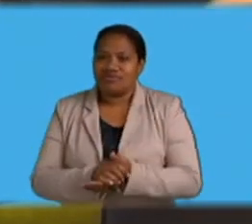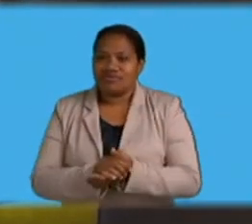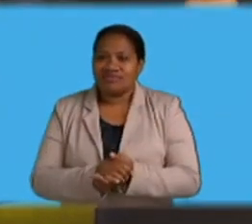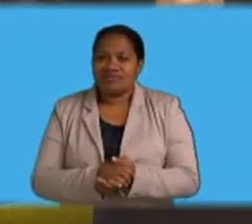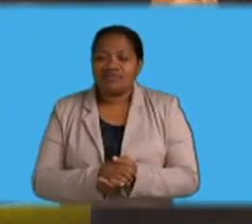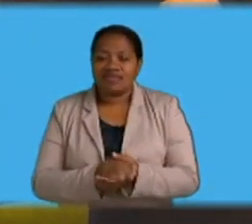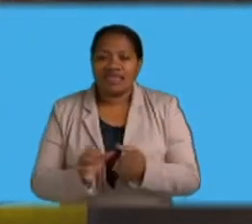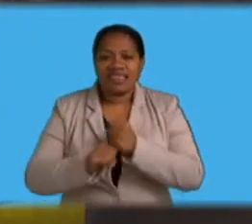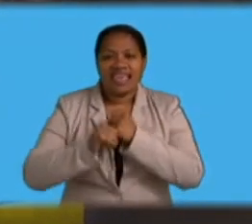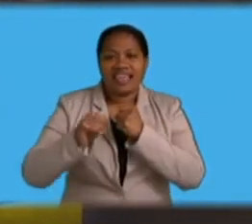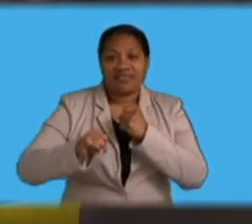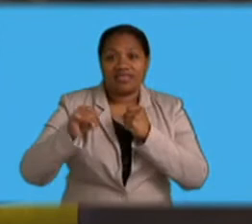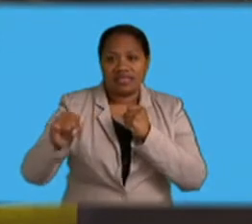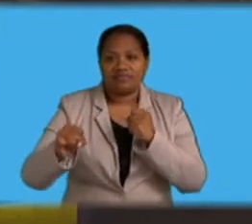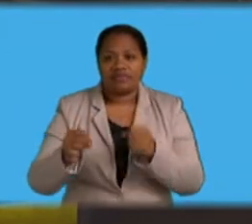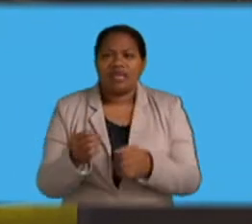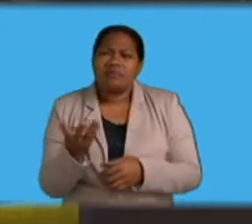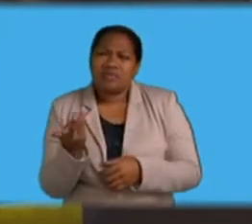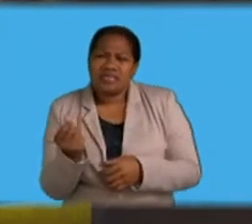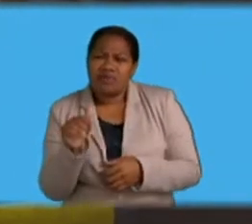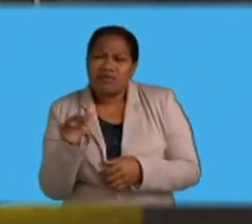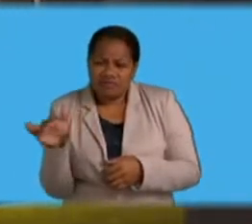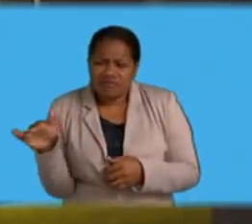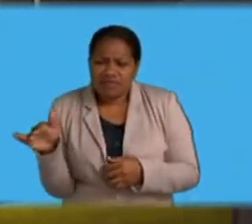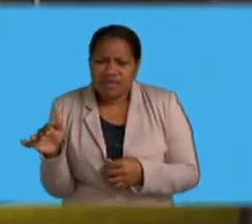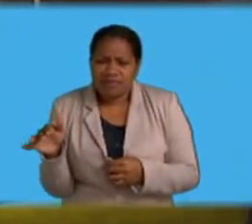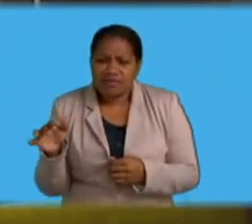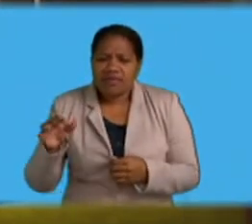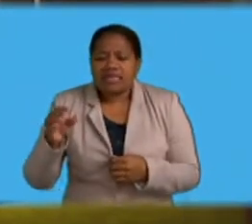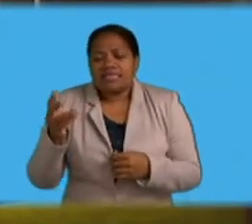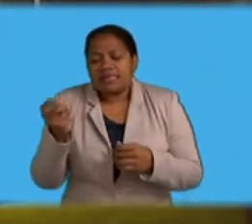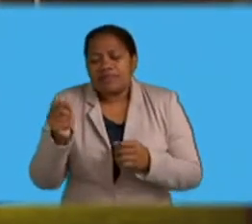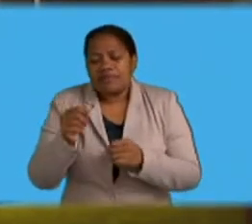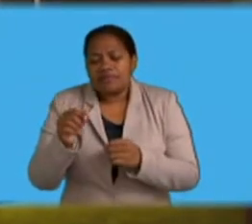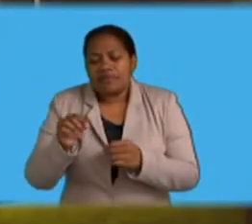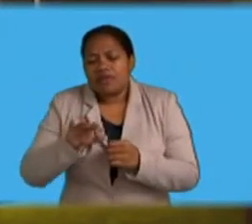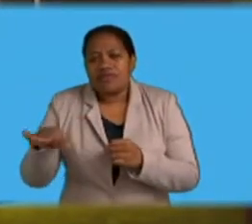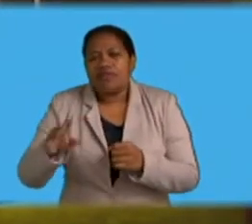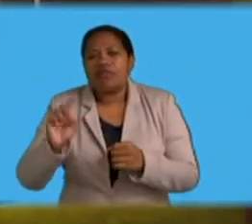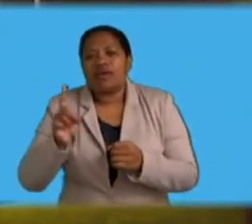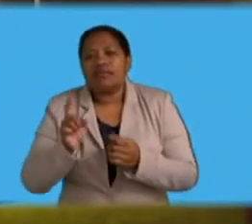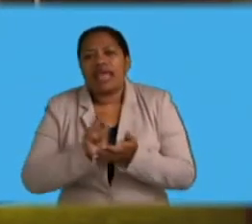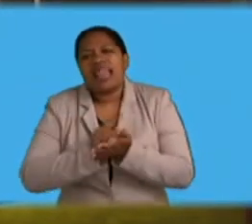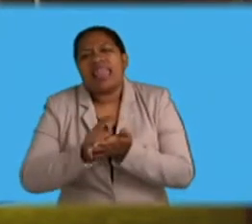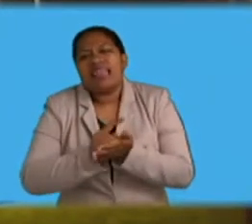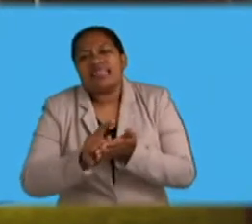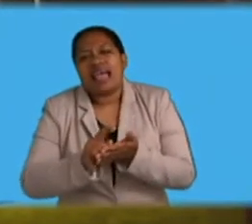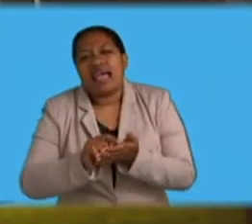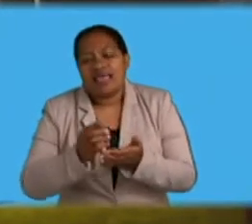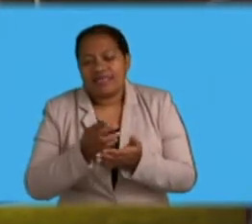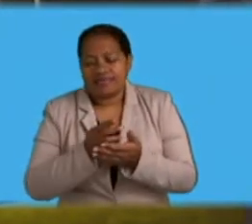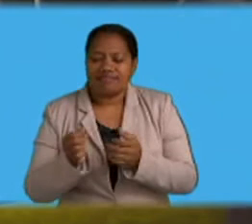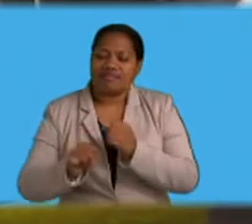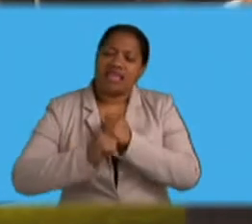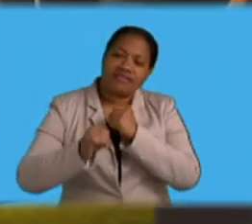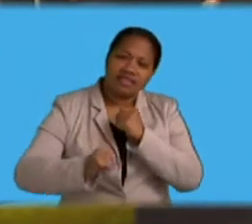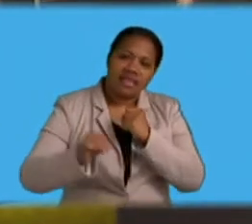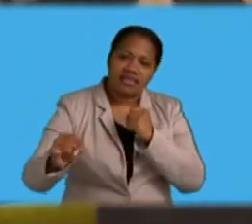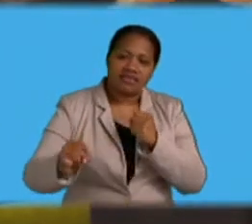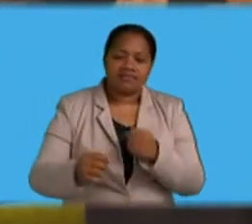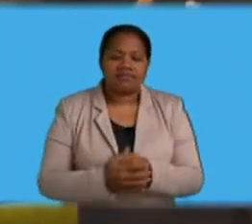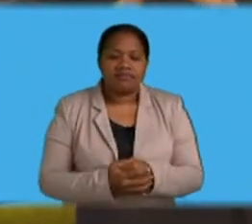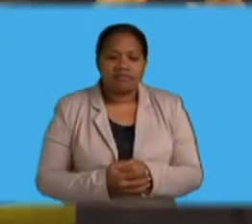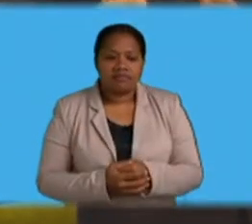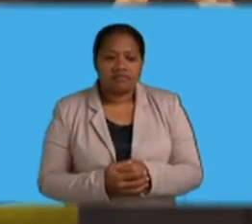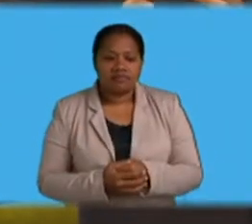them we found there's a bit of laxity, they do advertise a bit later on, which is not a good system. We have rolled out and we said at least